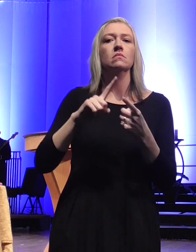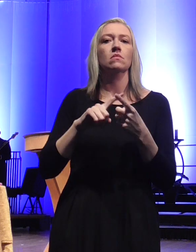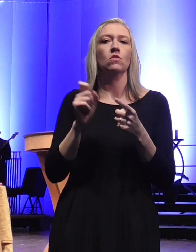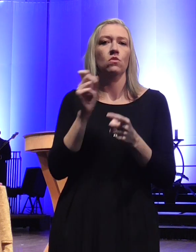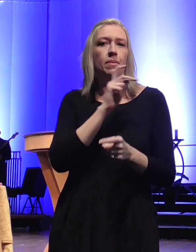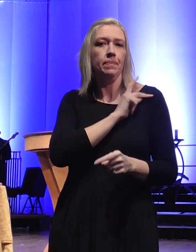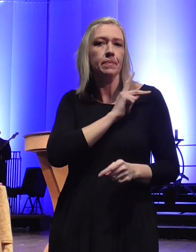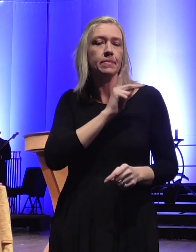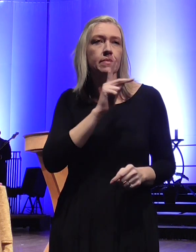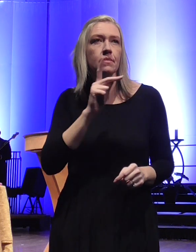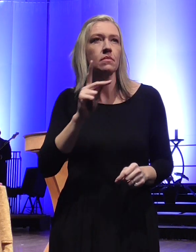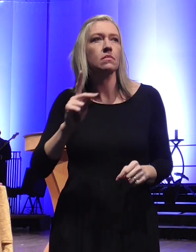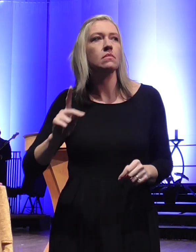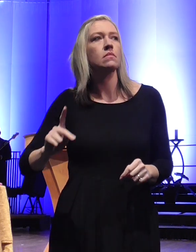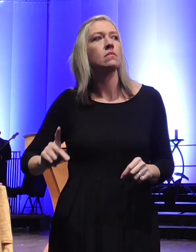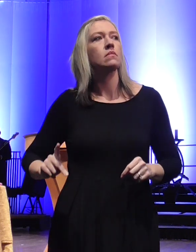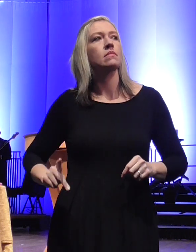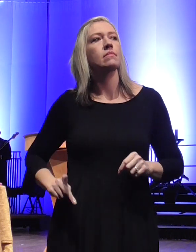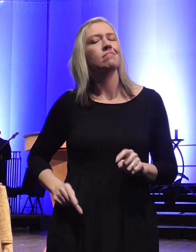Mi Melech,